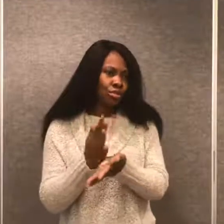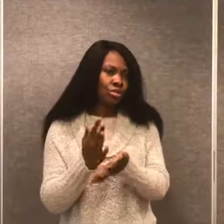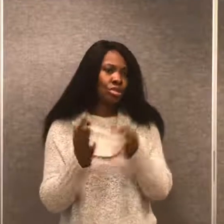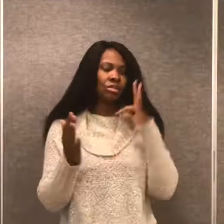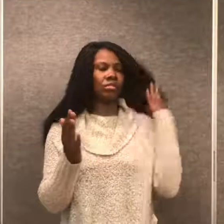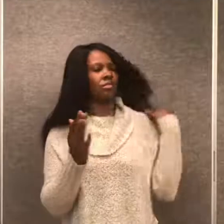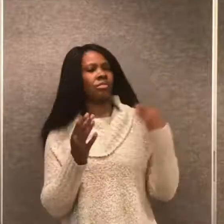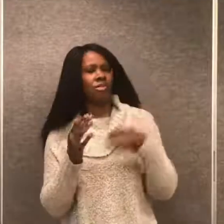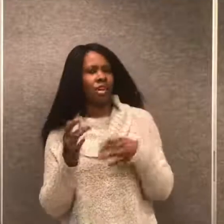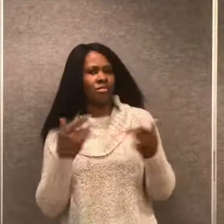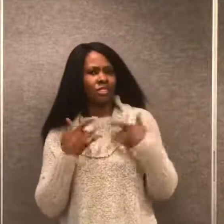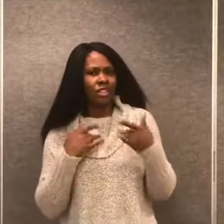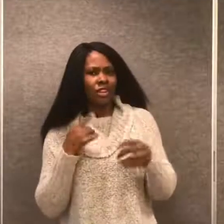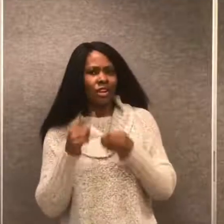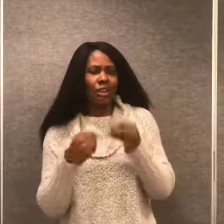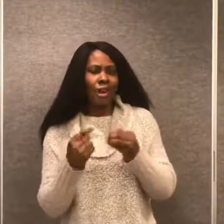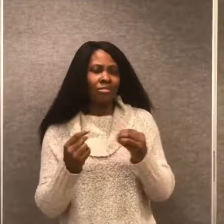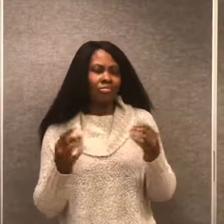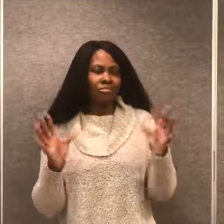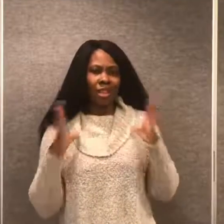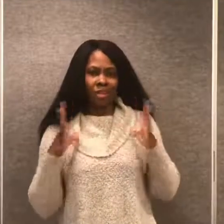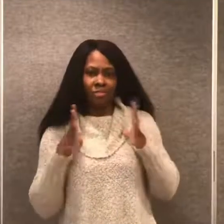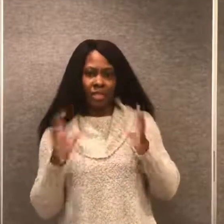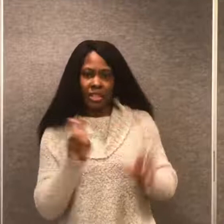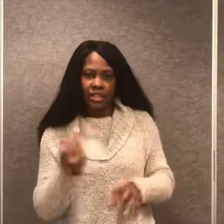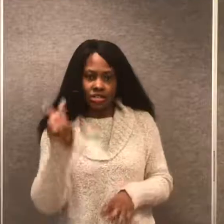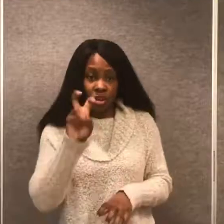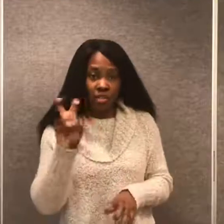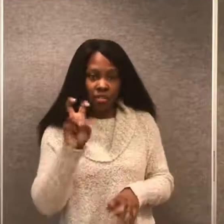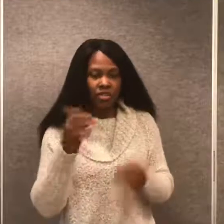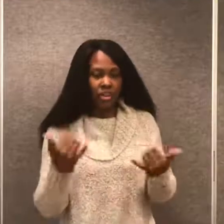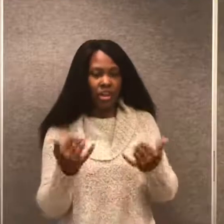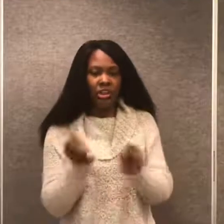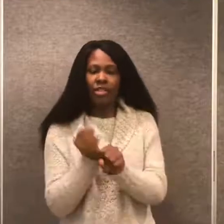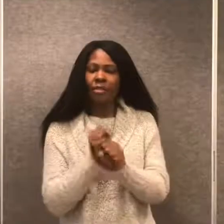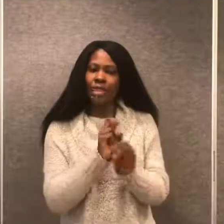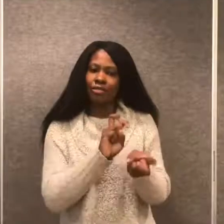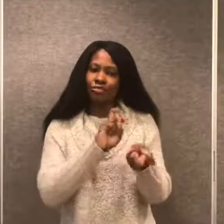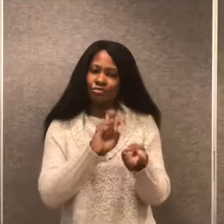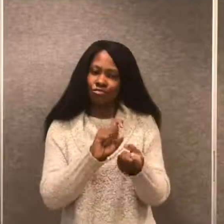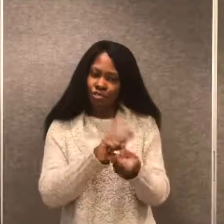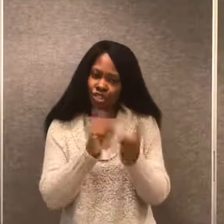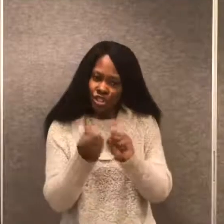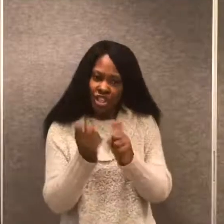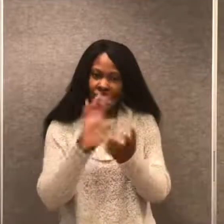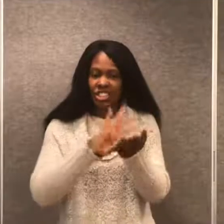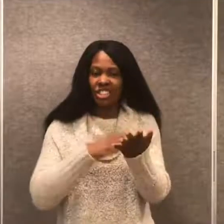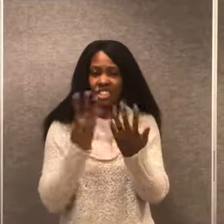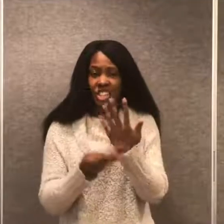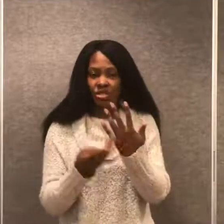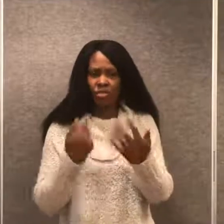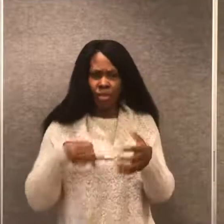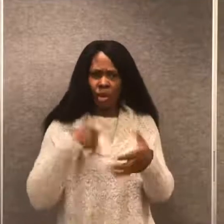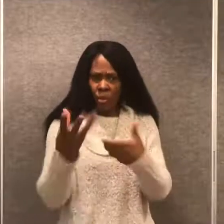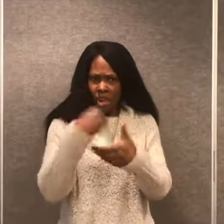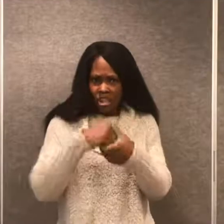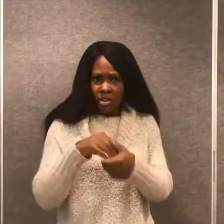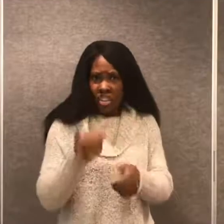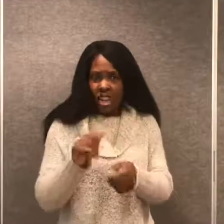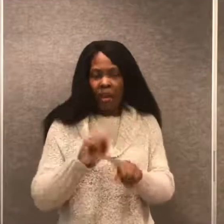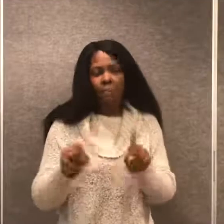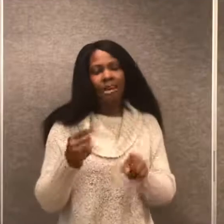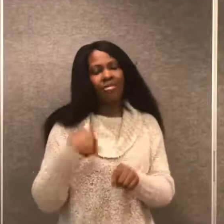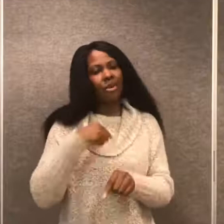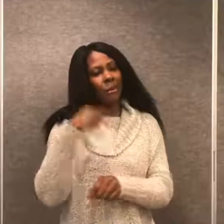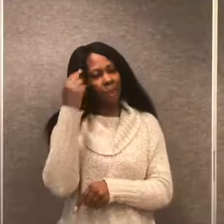travel, with Thanksgiving and Christmas, so they are making provisions to their schedule as it relates to that. And we included that as well, but we also think about what the great things that